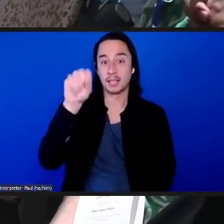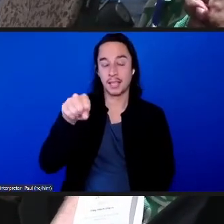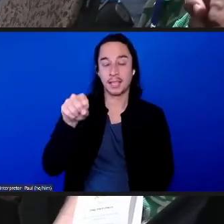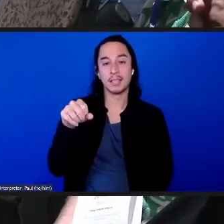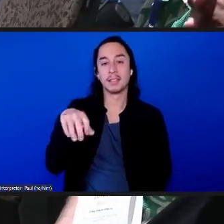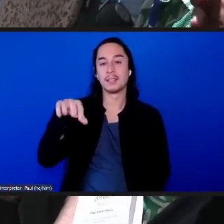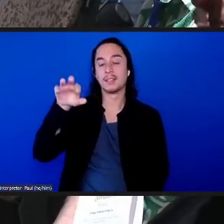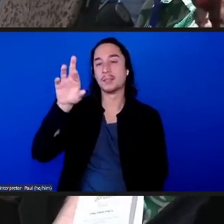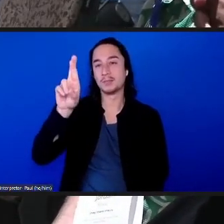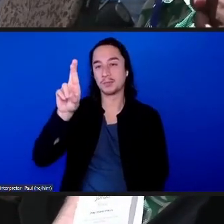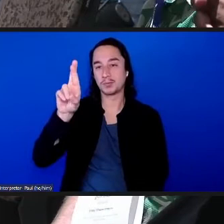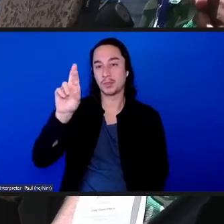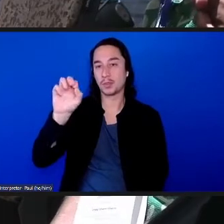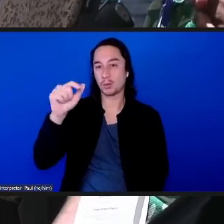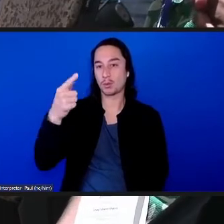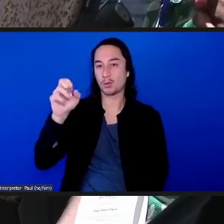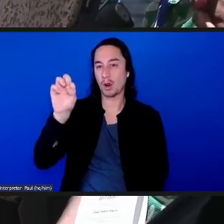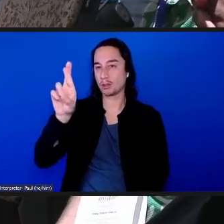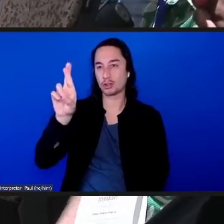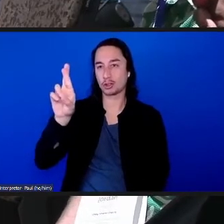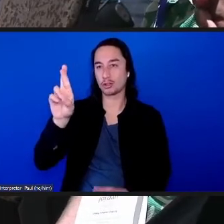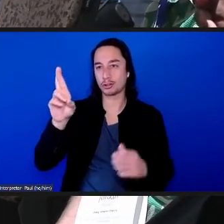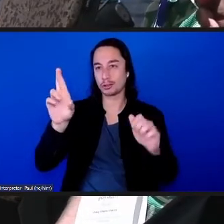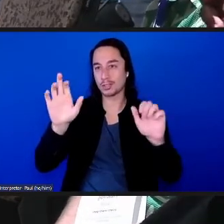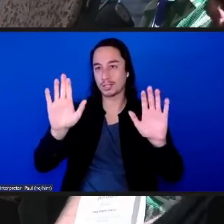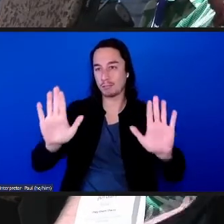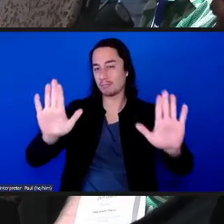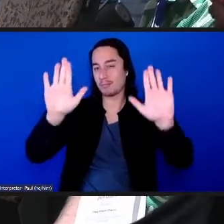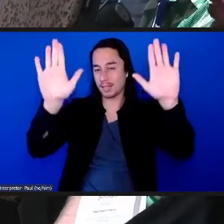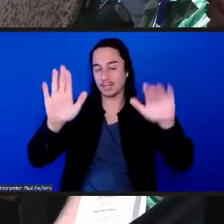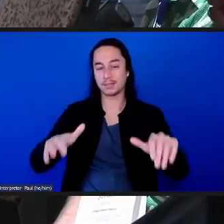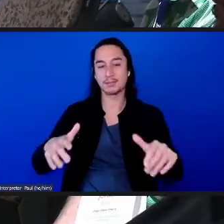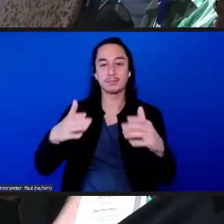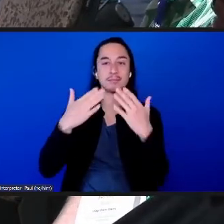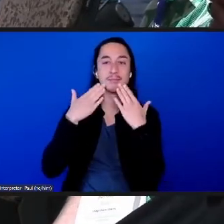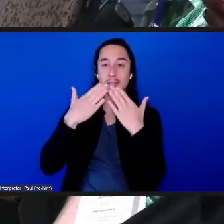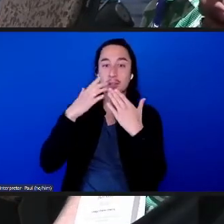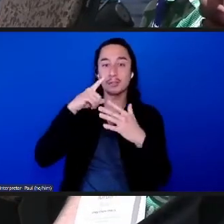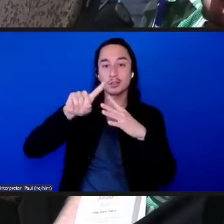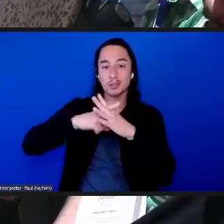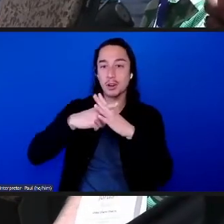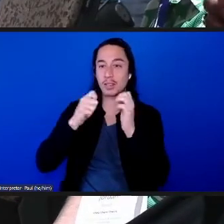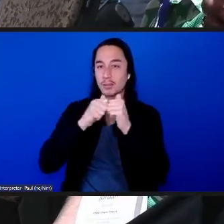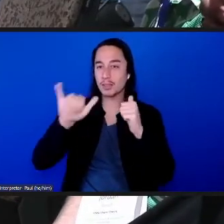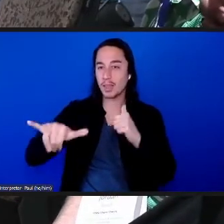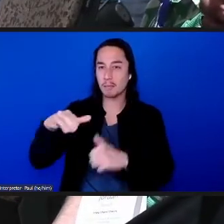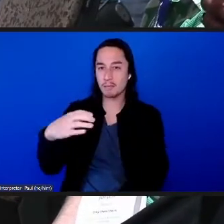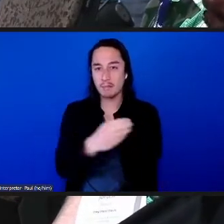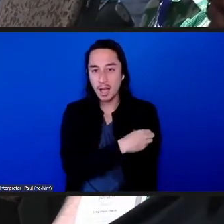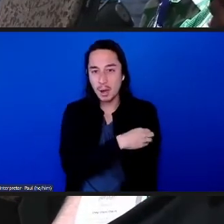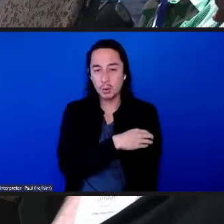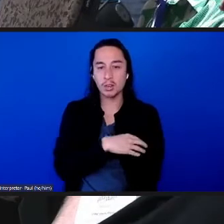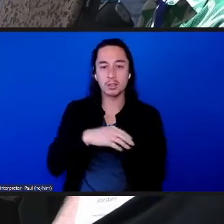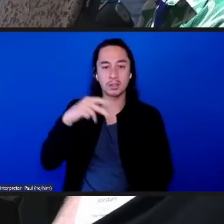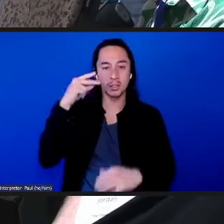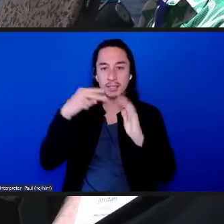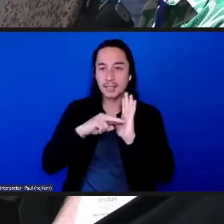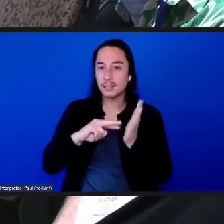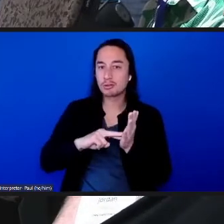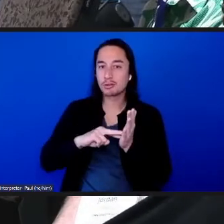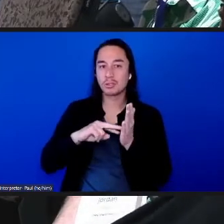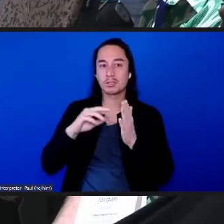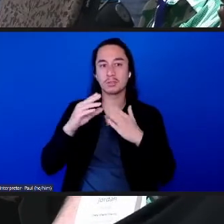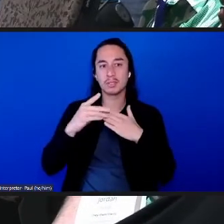Roger still amazing. Thank you for starting that off with that kind of power and intention and leading us in that